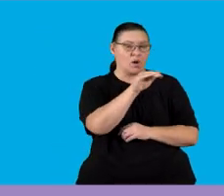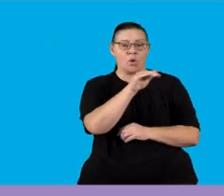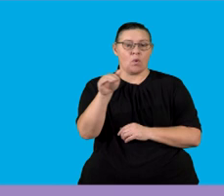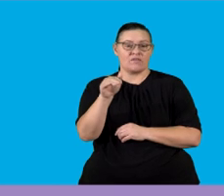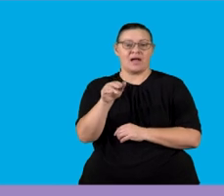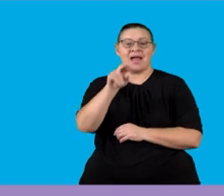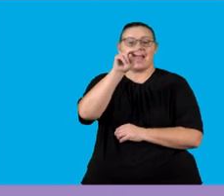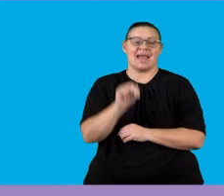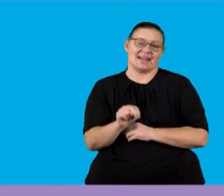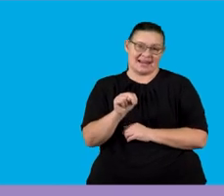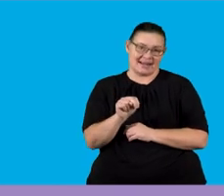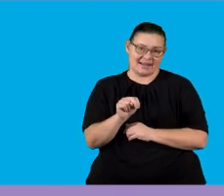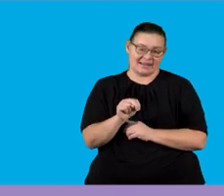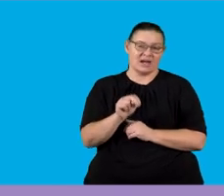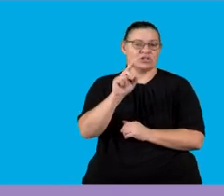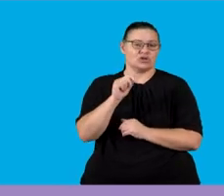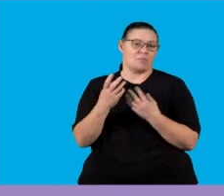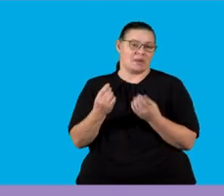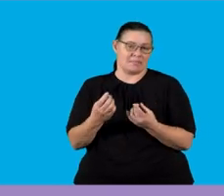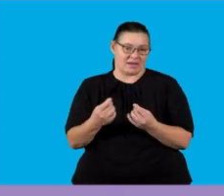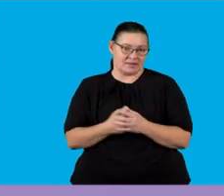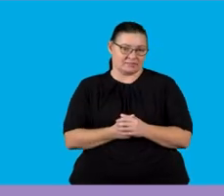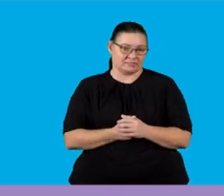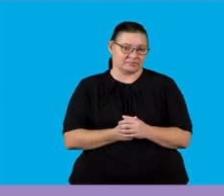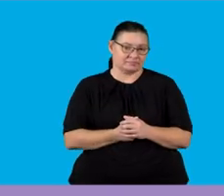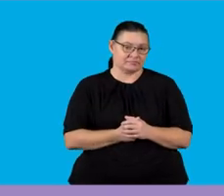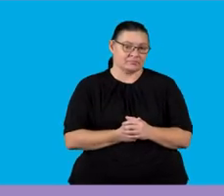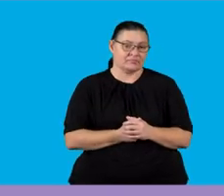it looked challenging, but it was actually quite a